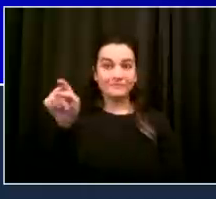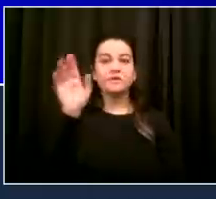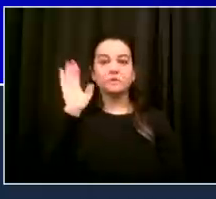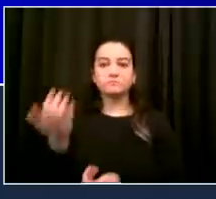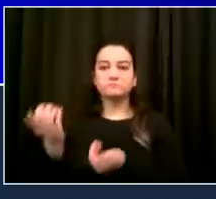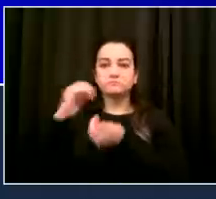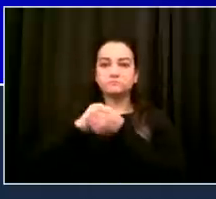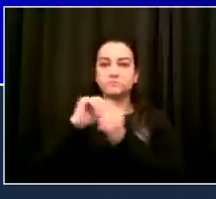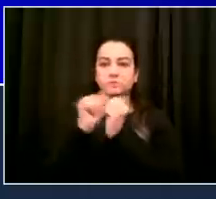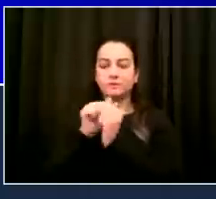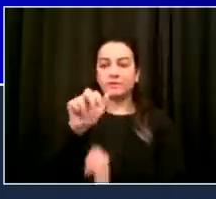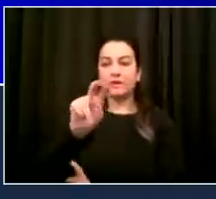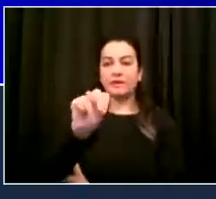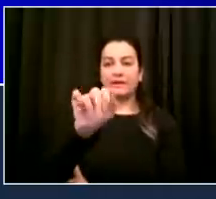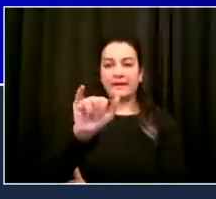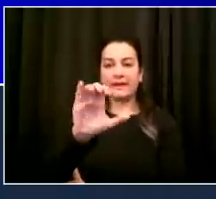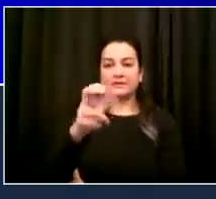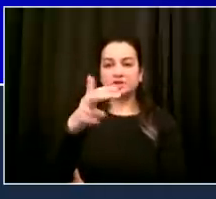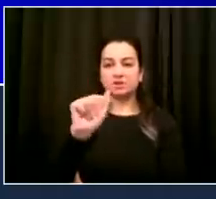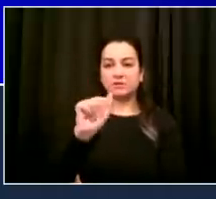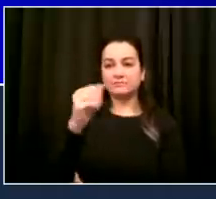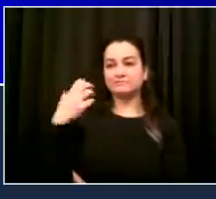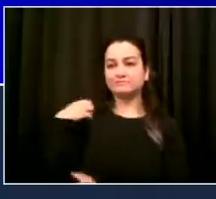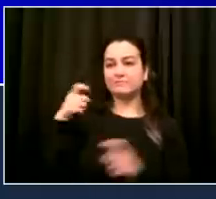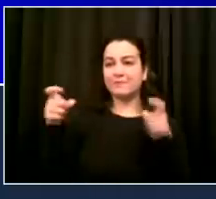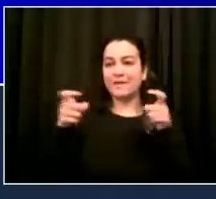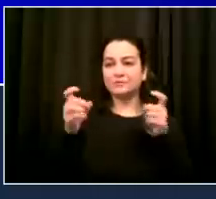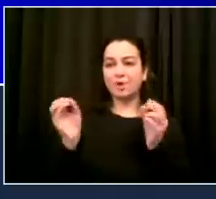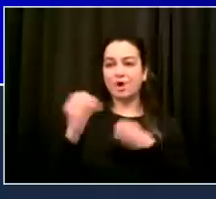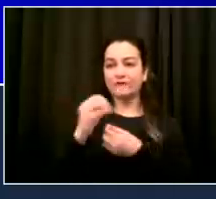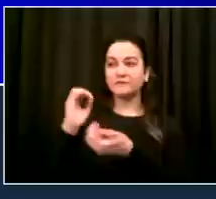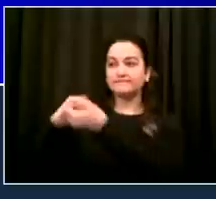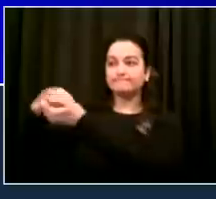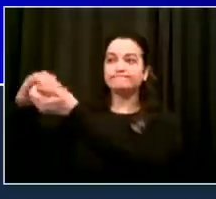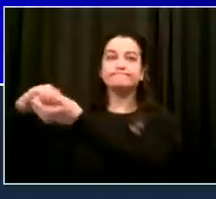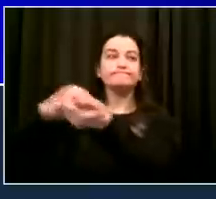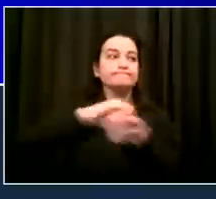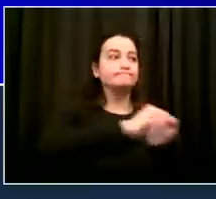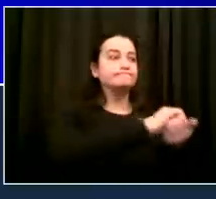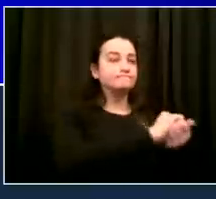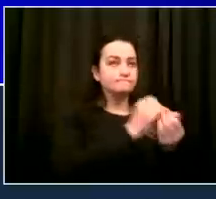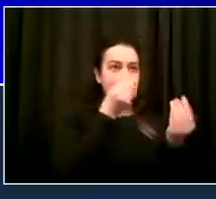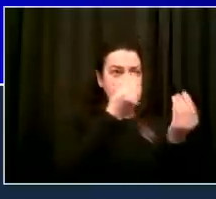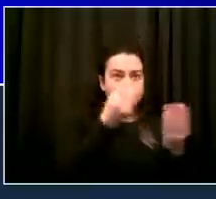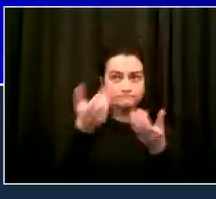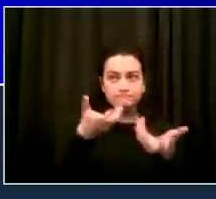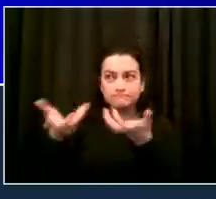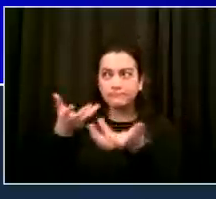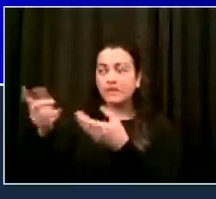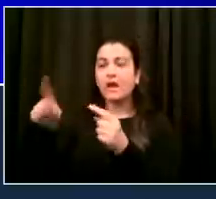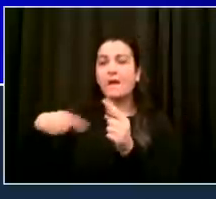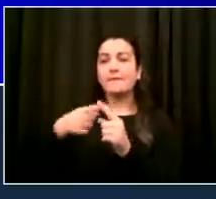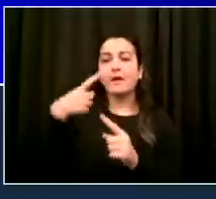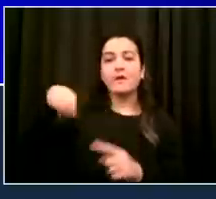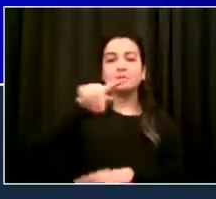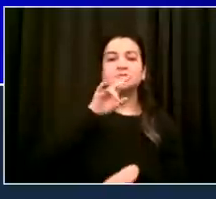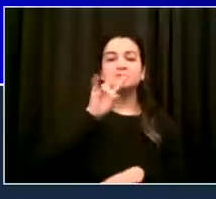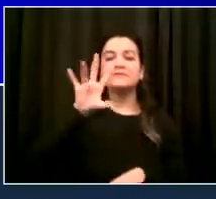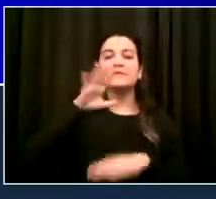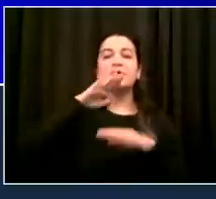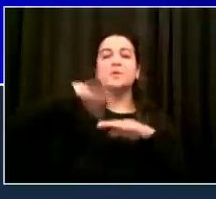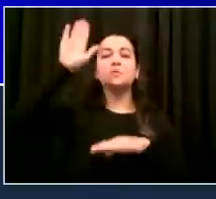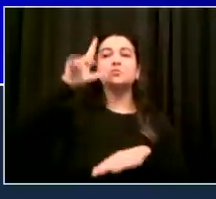them. That's our 75-plus vaccine working group. And that is a group that's focused on outreach and